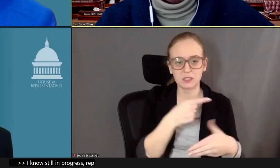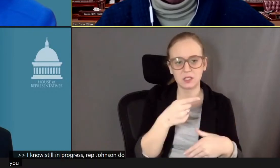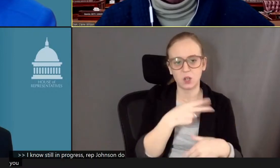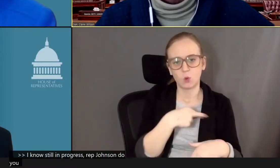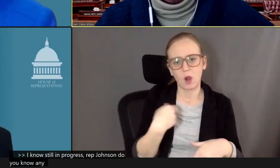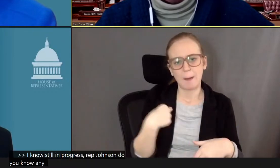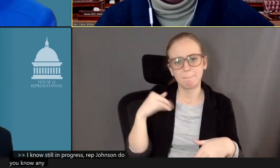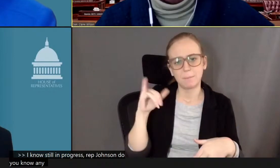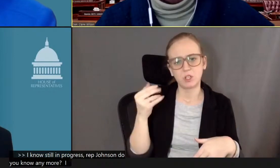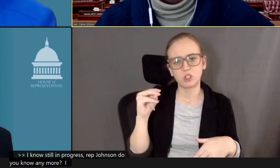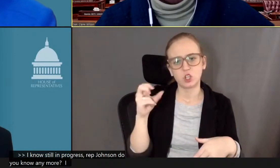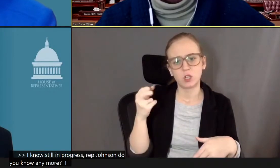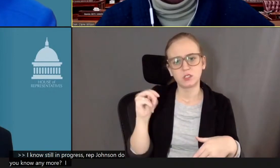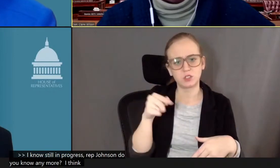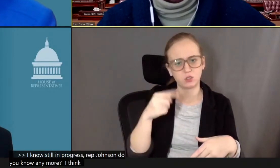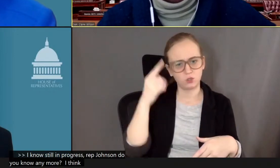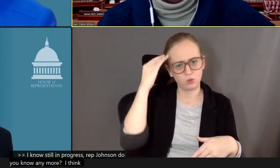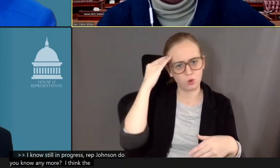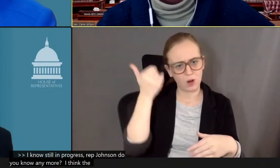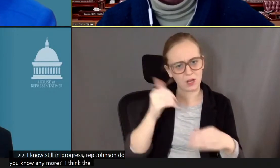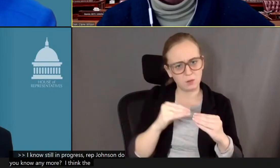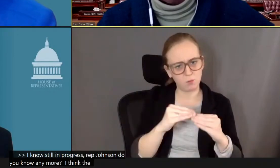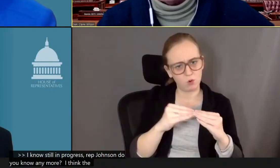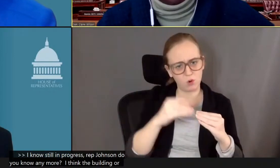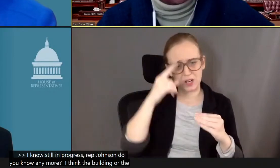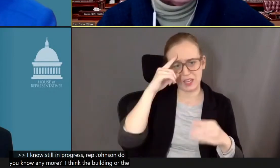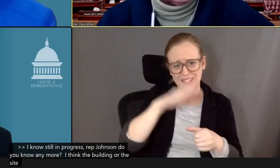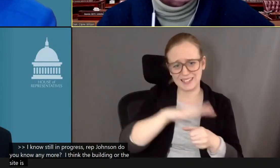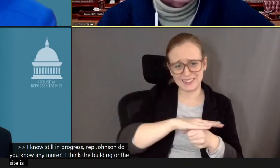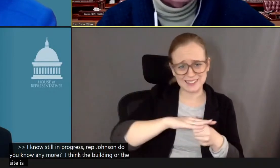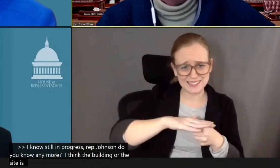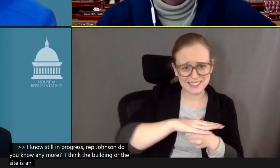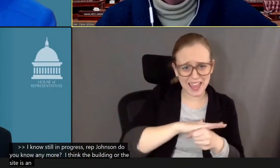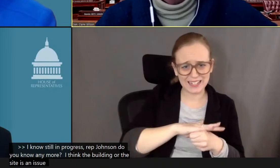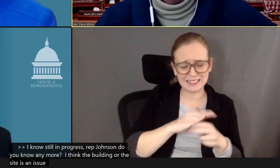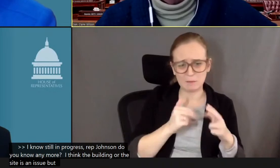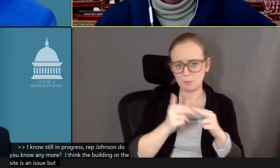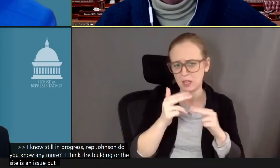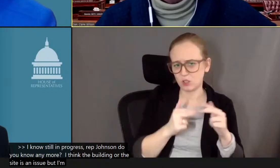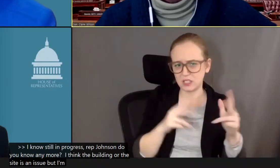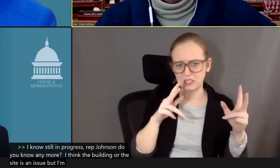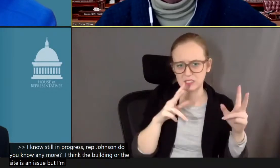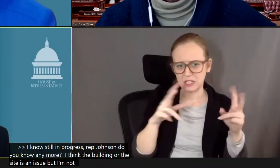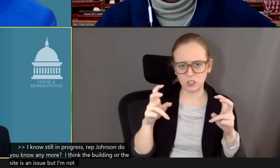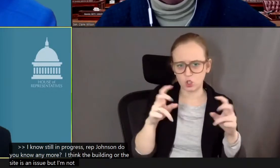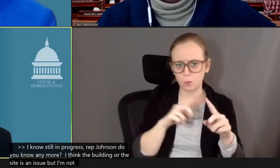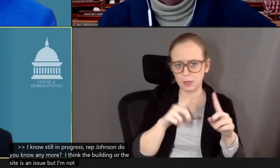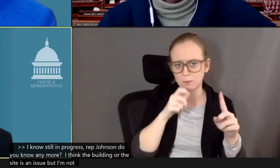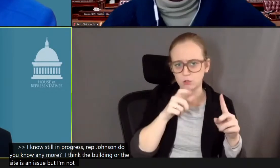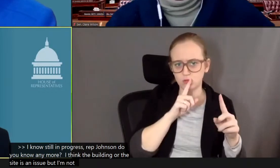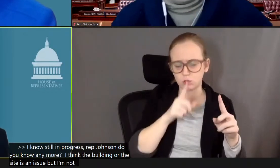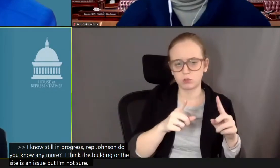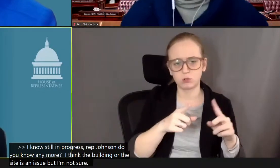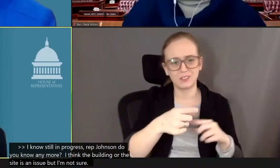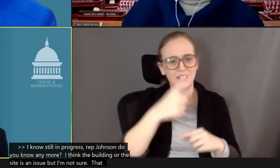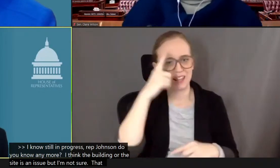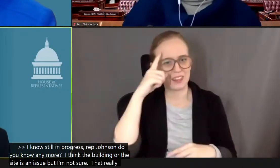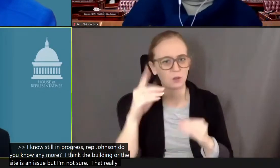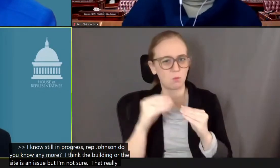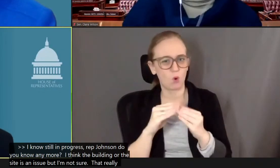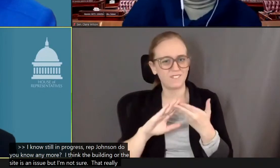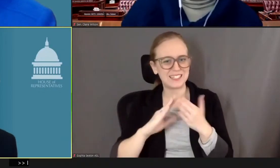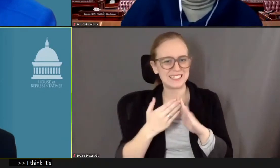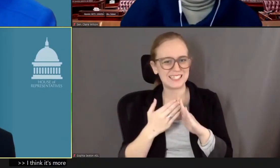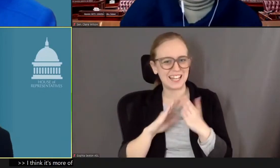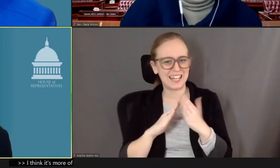more? I think the building or the site is an issue, but I'm not sure. That really is a Yeah, I think district. it's more of a city question. I